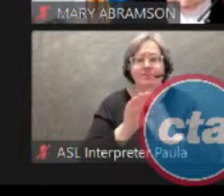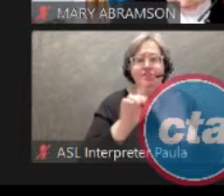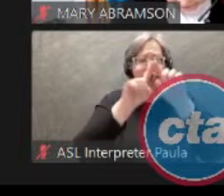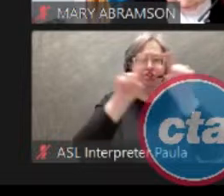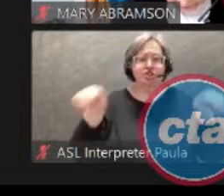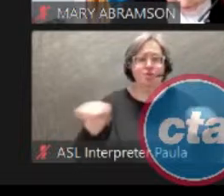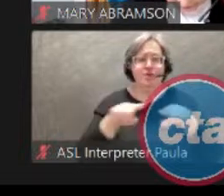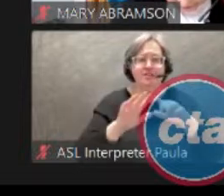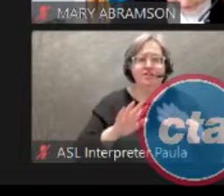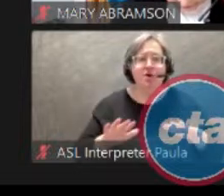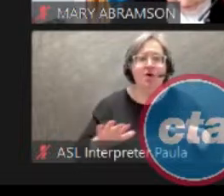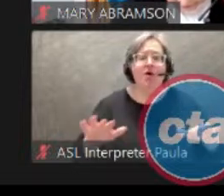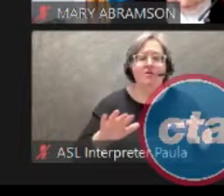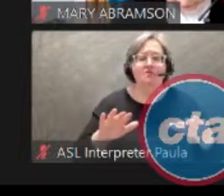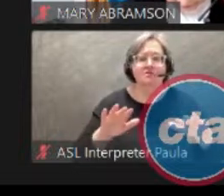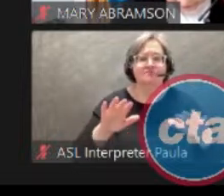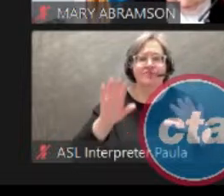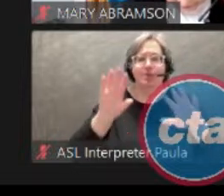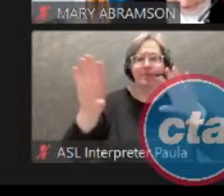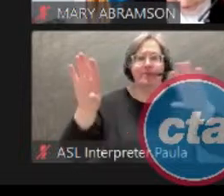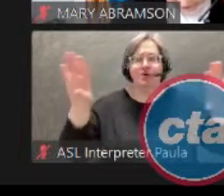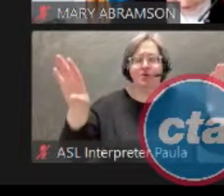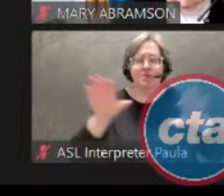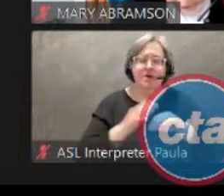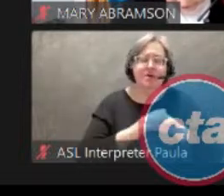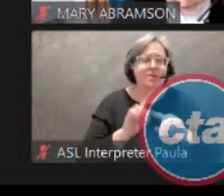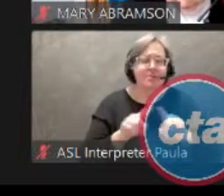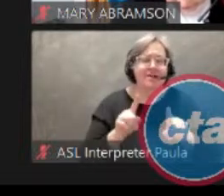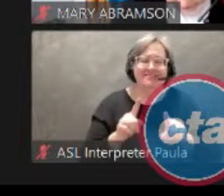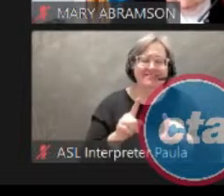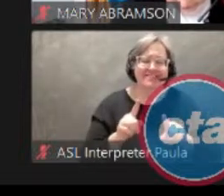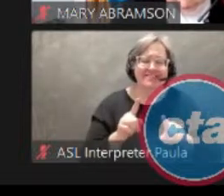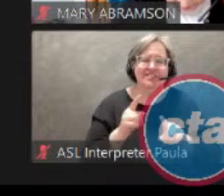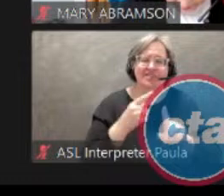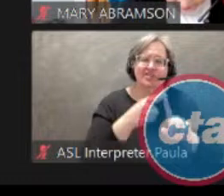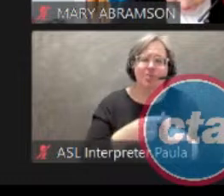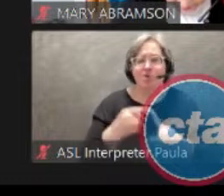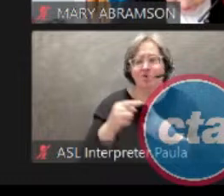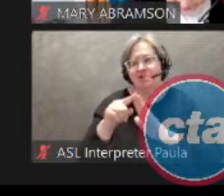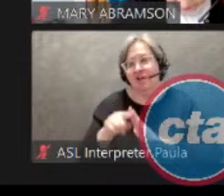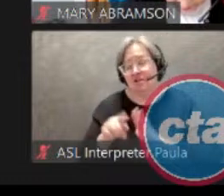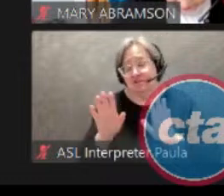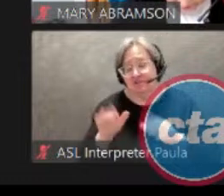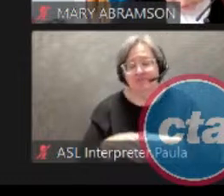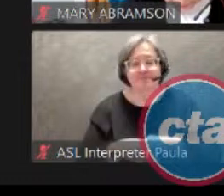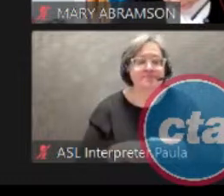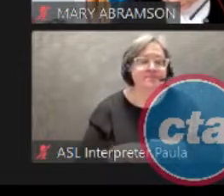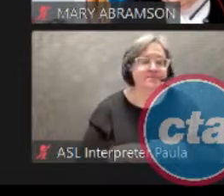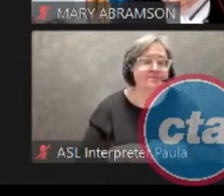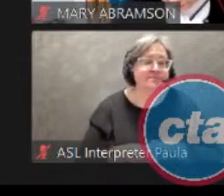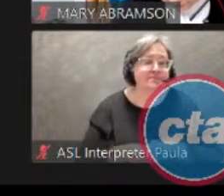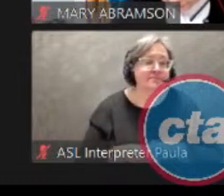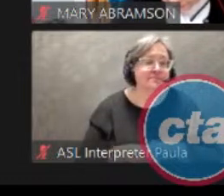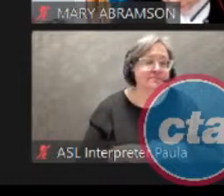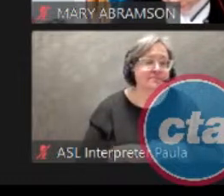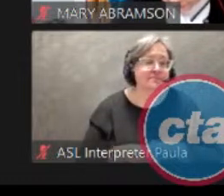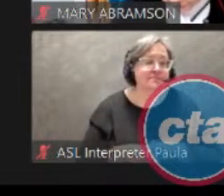and everything all over the place too, but it is, it does have there's pros and cons in some of this.